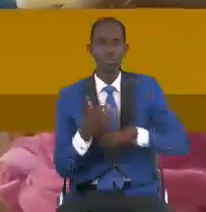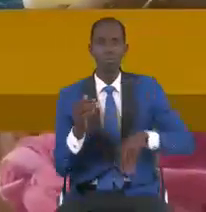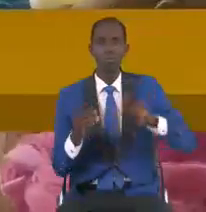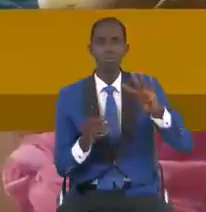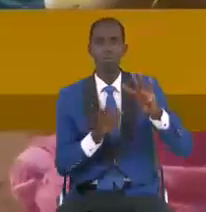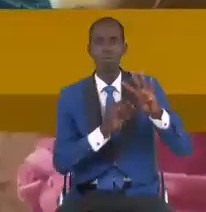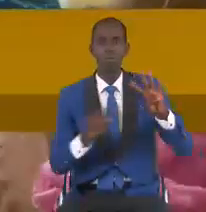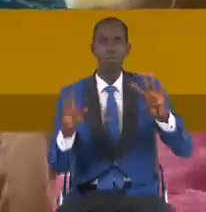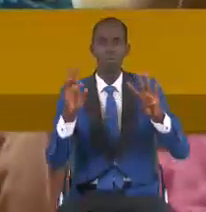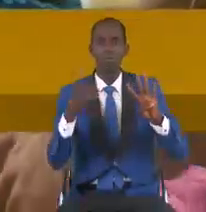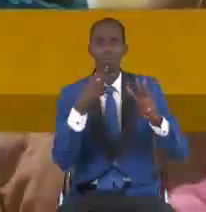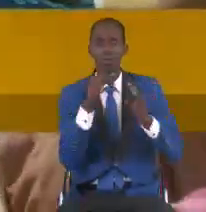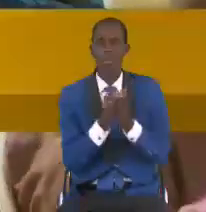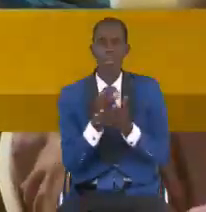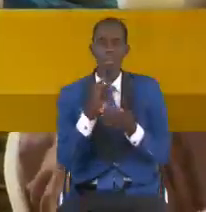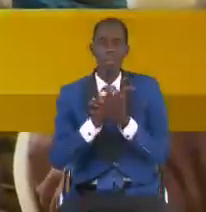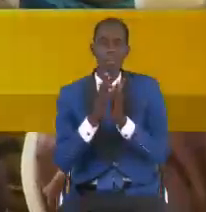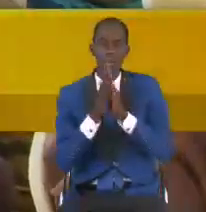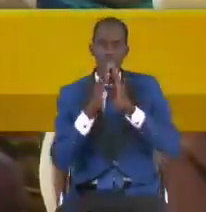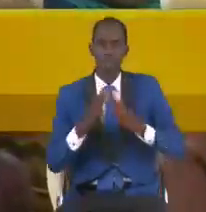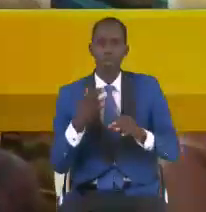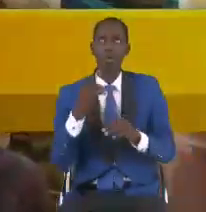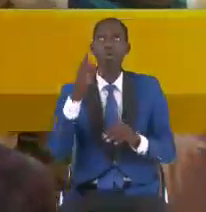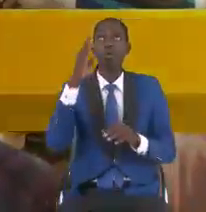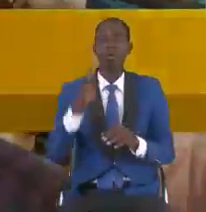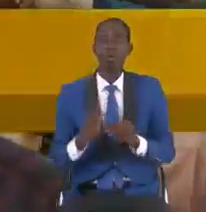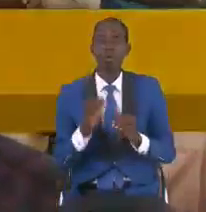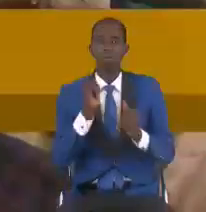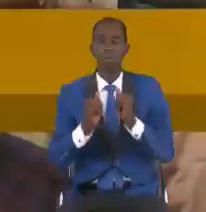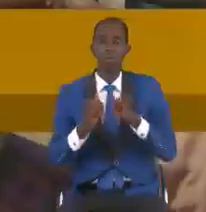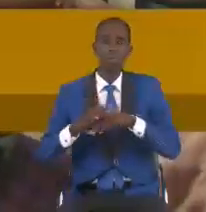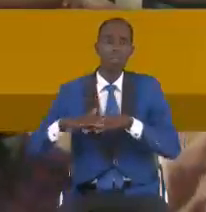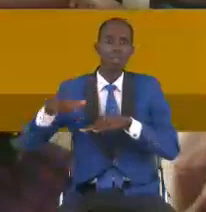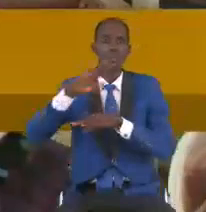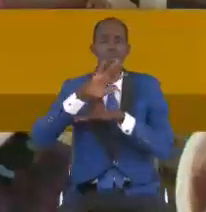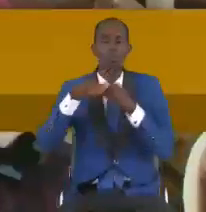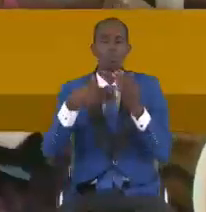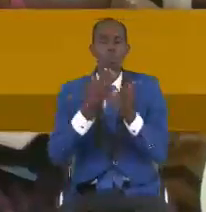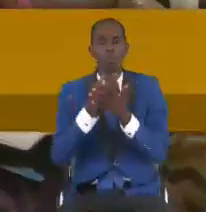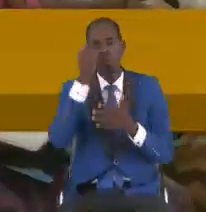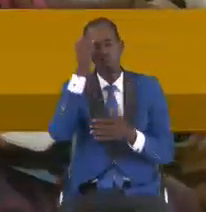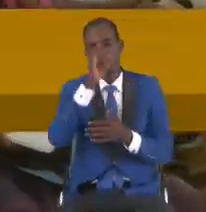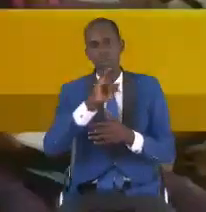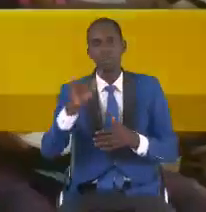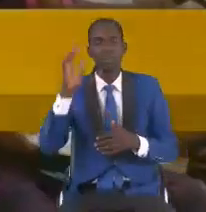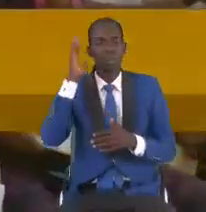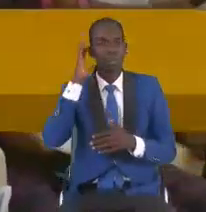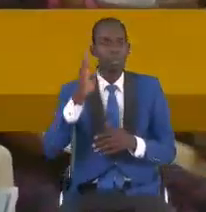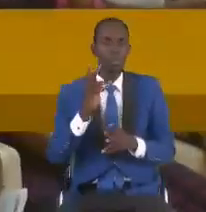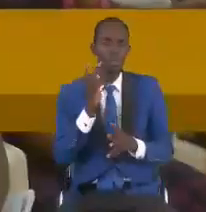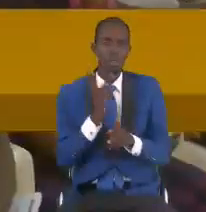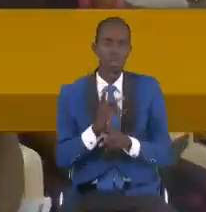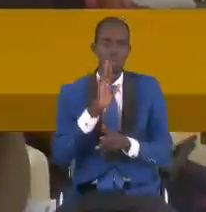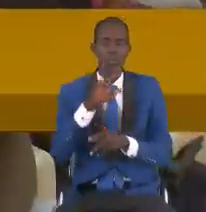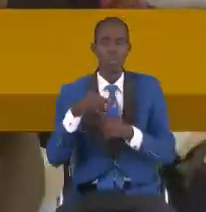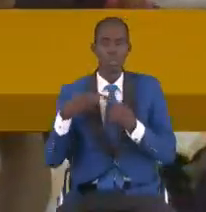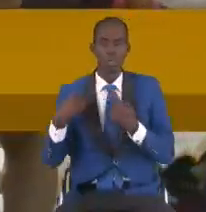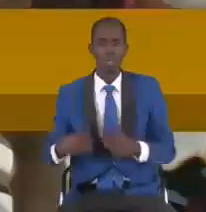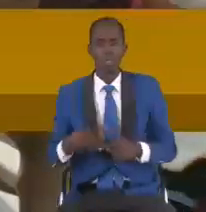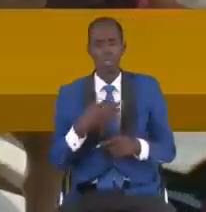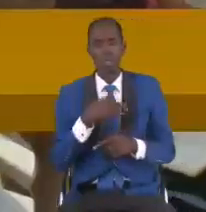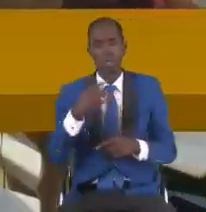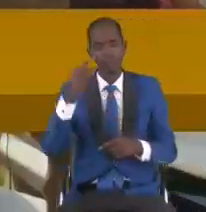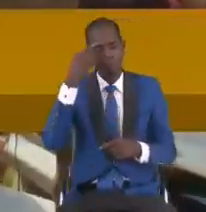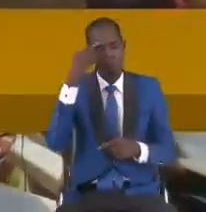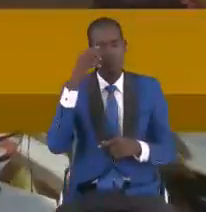peace of God, which passes all understanding, shall keep your hearts and minds